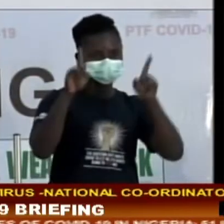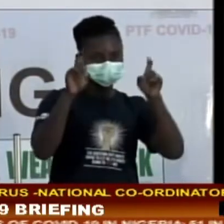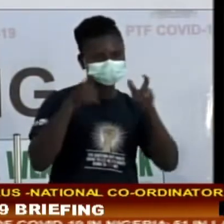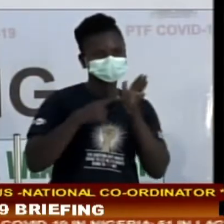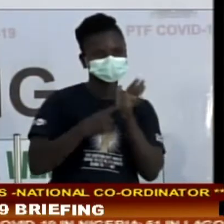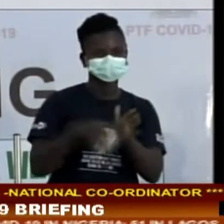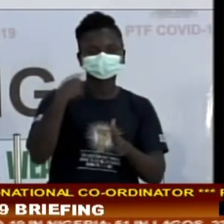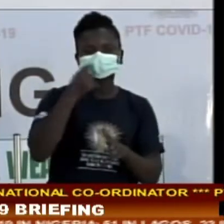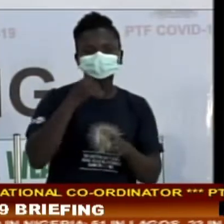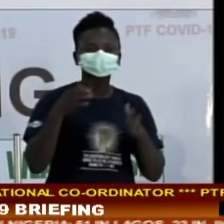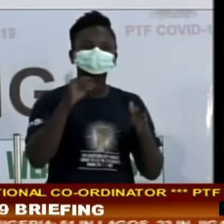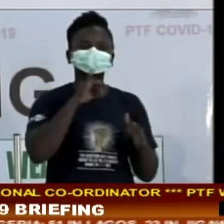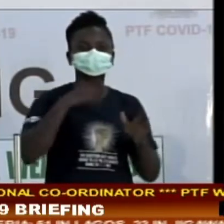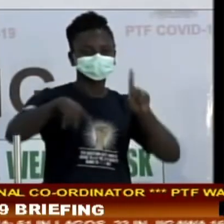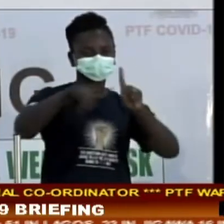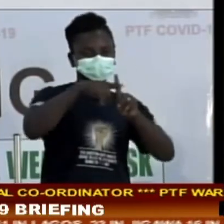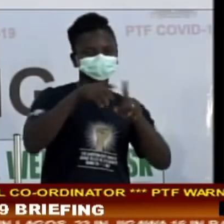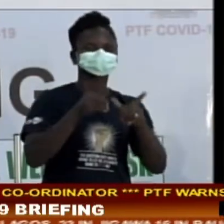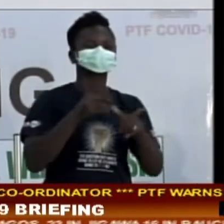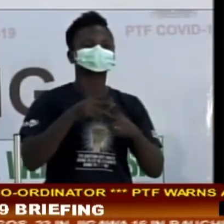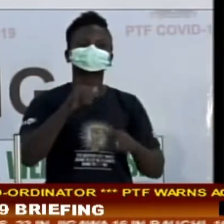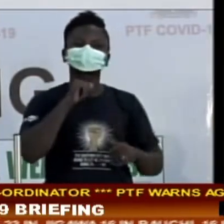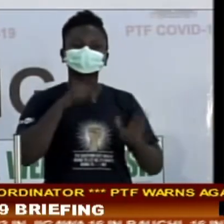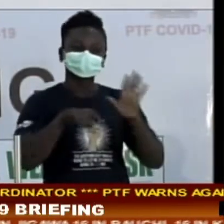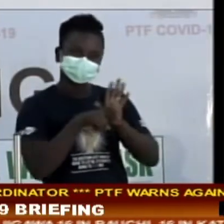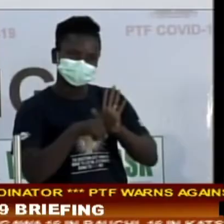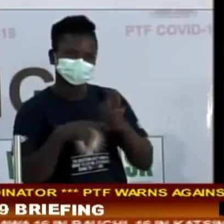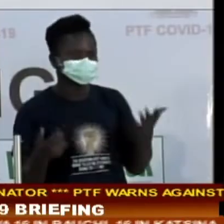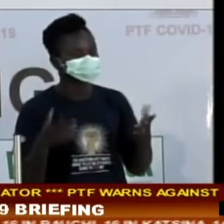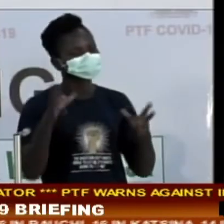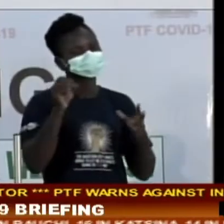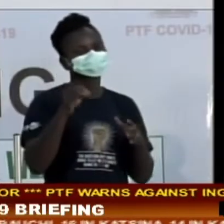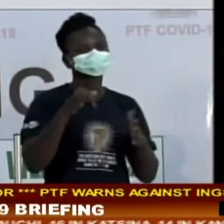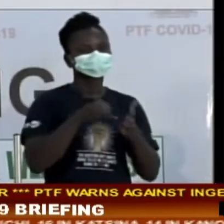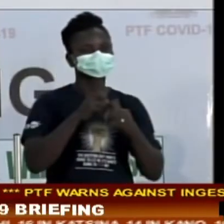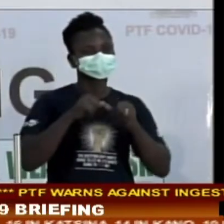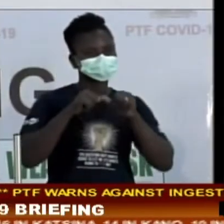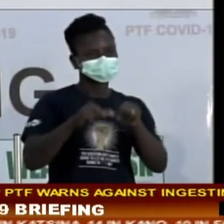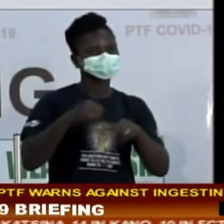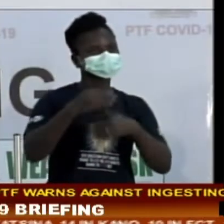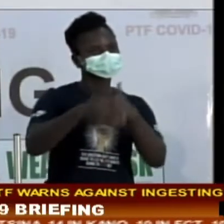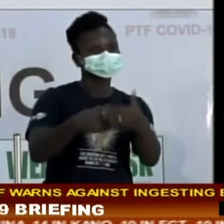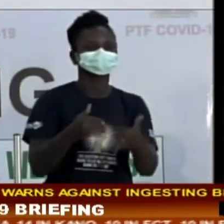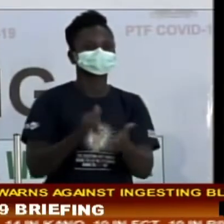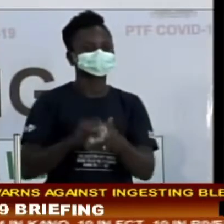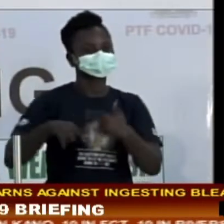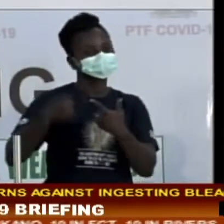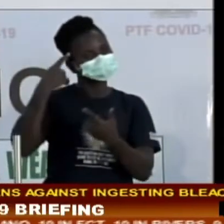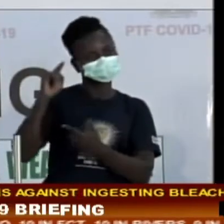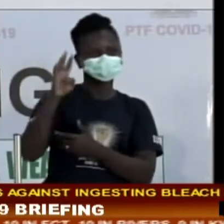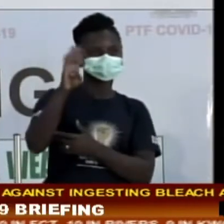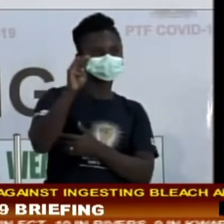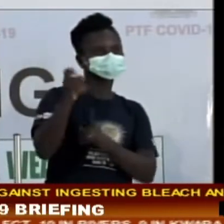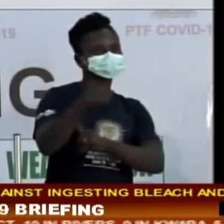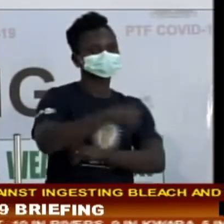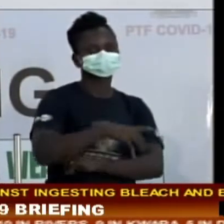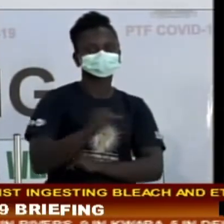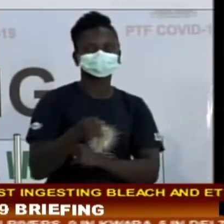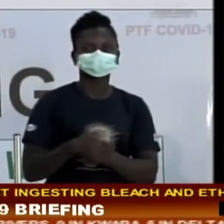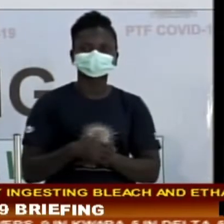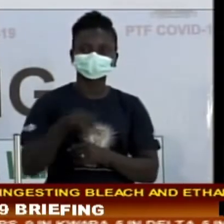and who is not so it's a routine process there on now uh routine quarantine that goes for 14 days